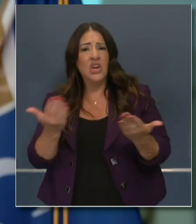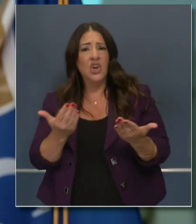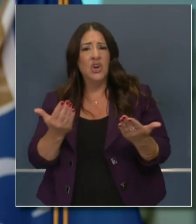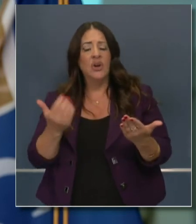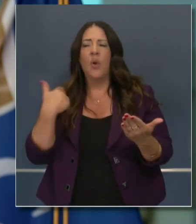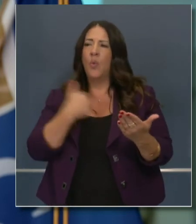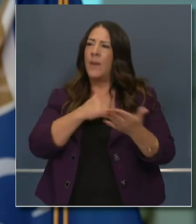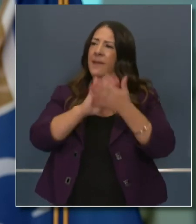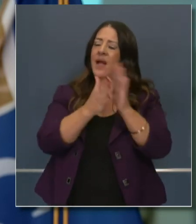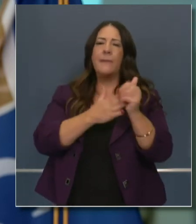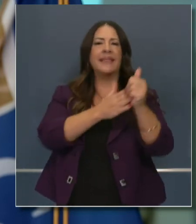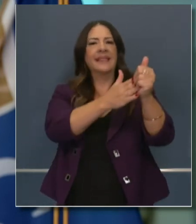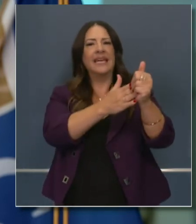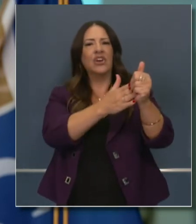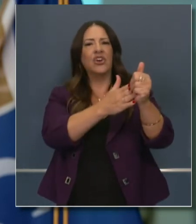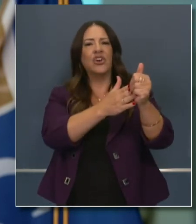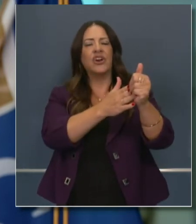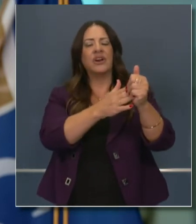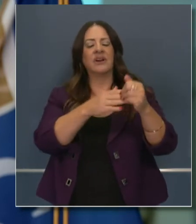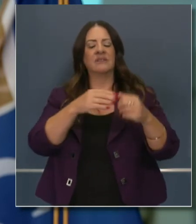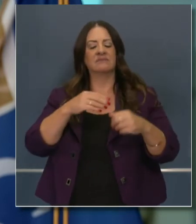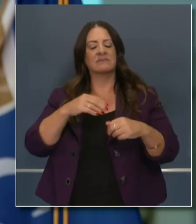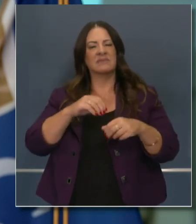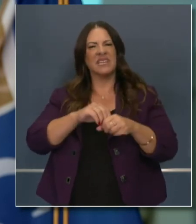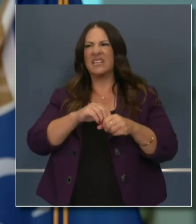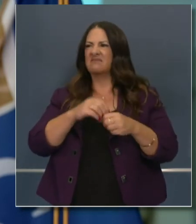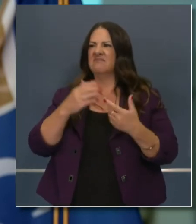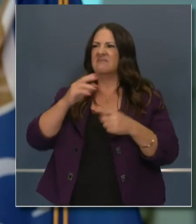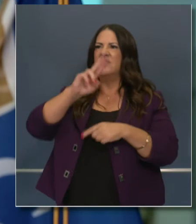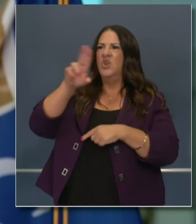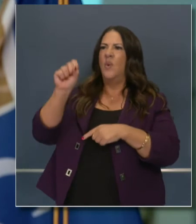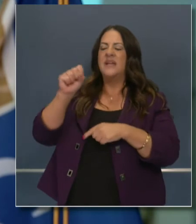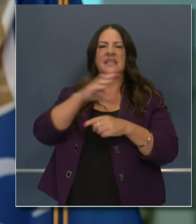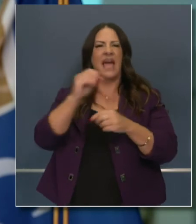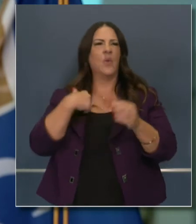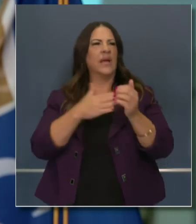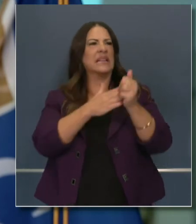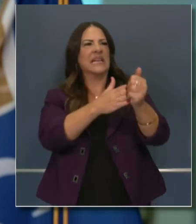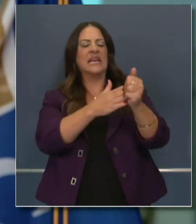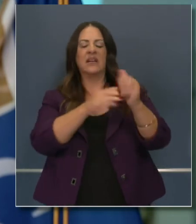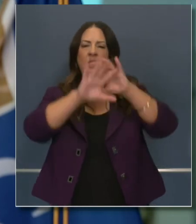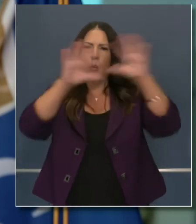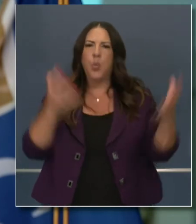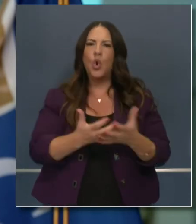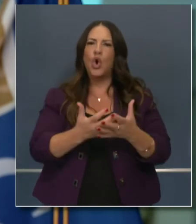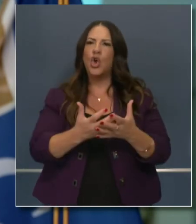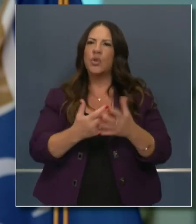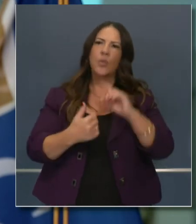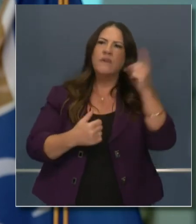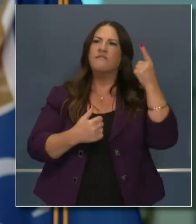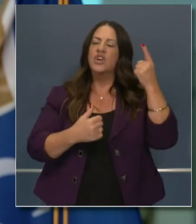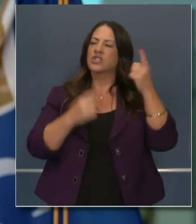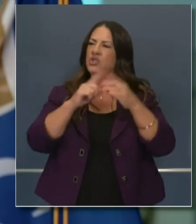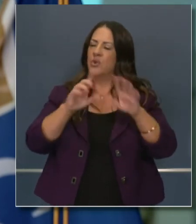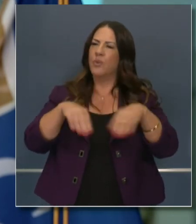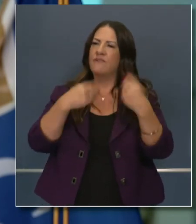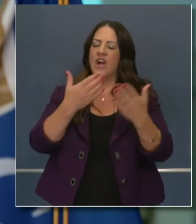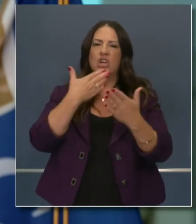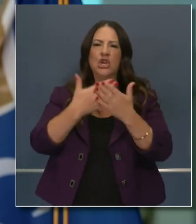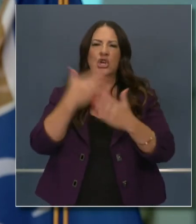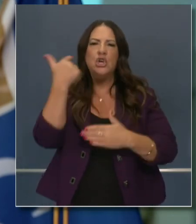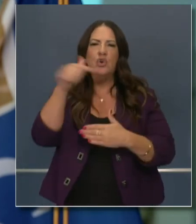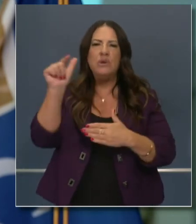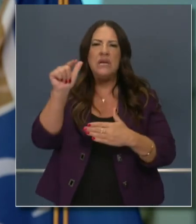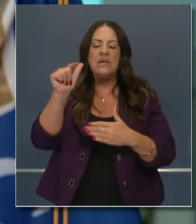lead not just this nation, but lead the world in terms of low carbon green growth. I'm worried broadly